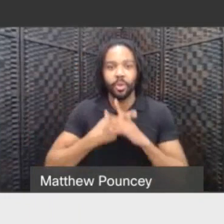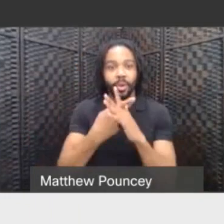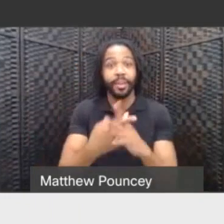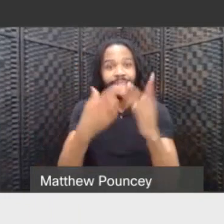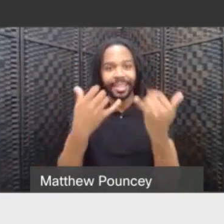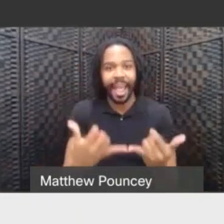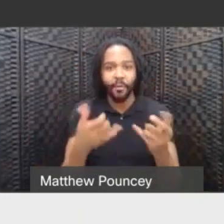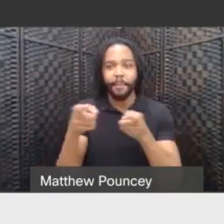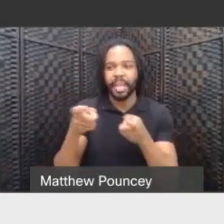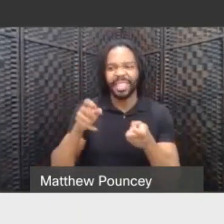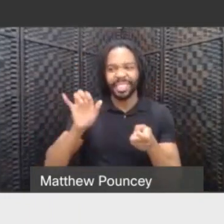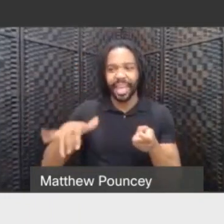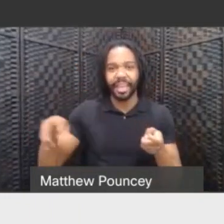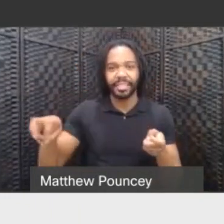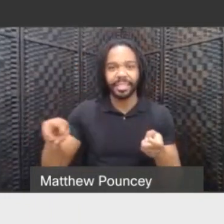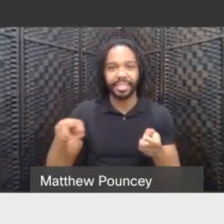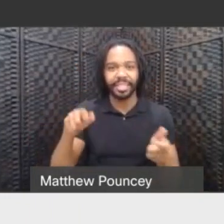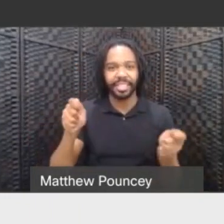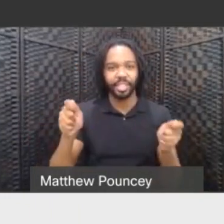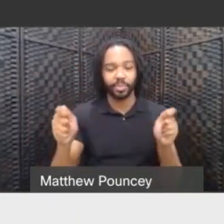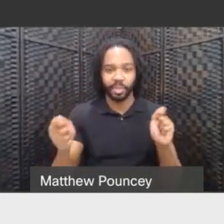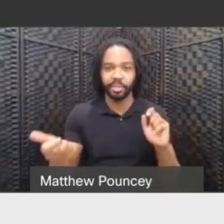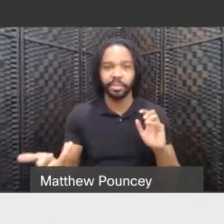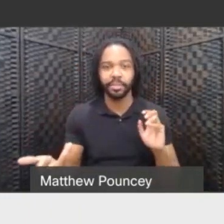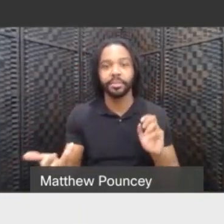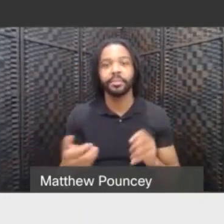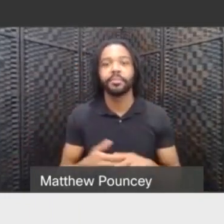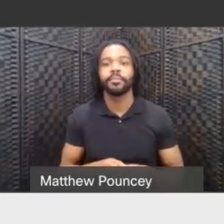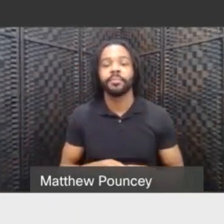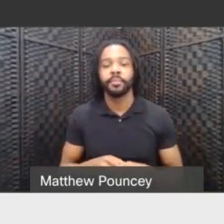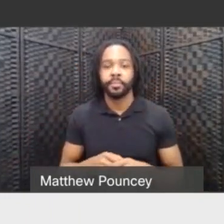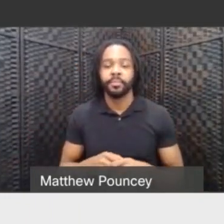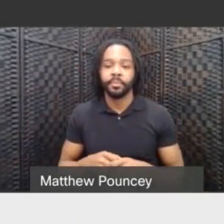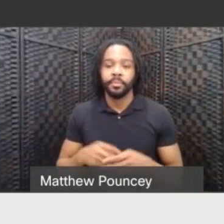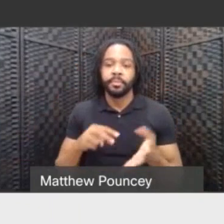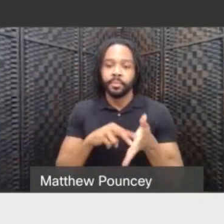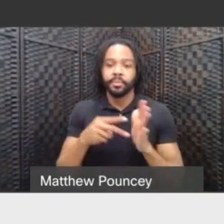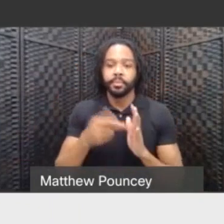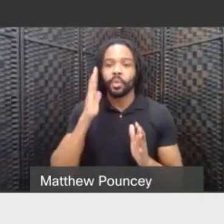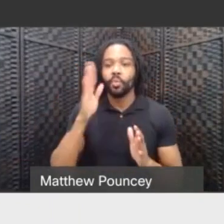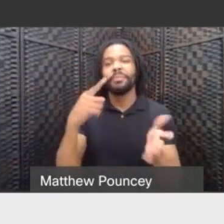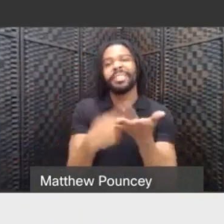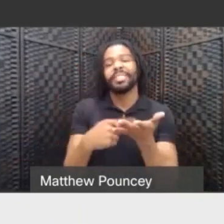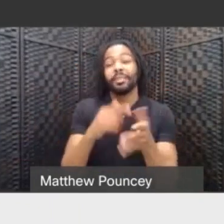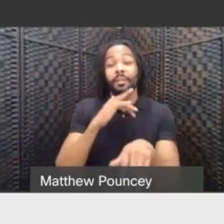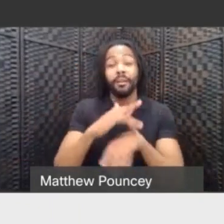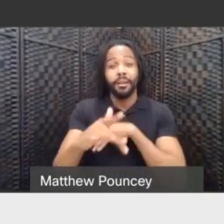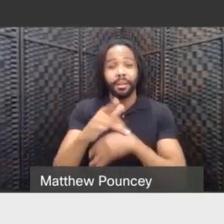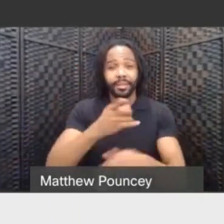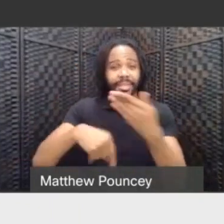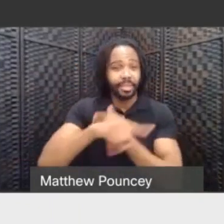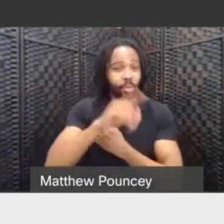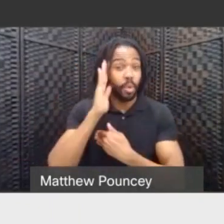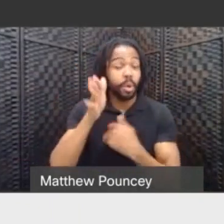with managing that adjustment period. So we will be discussing early next week and reaching out to